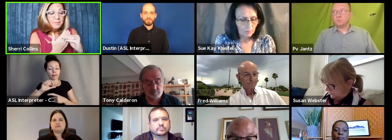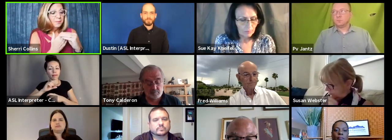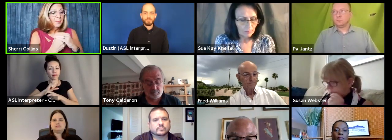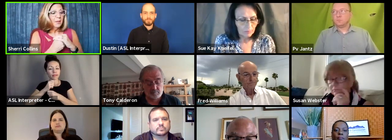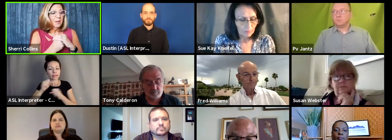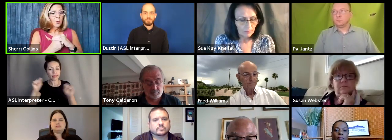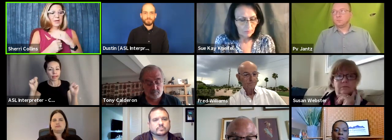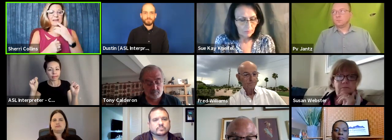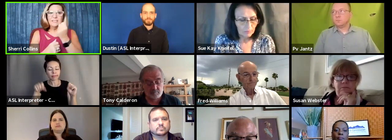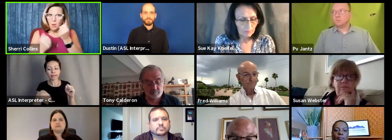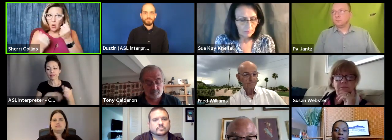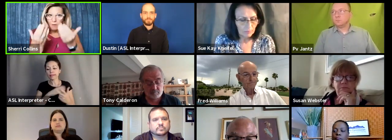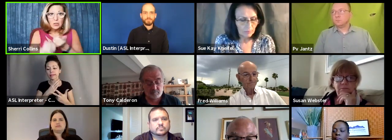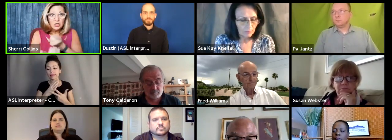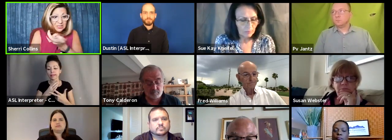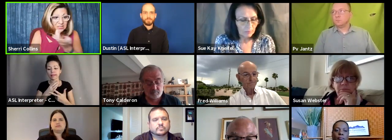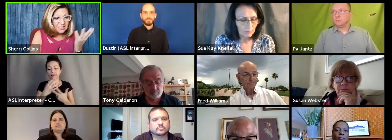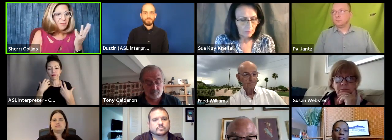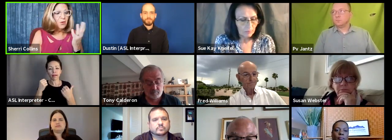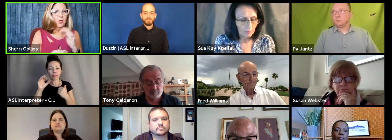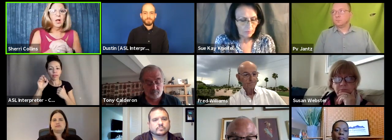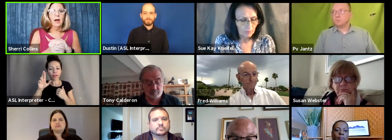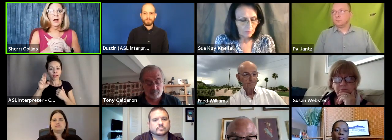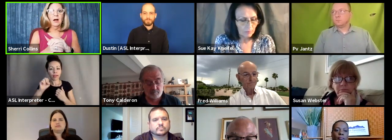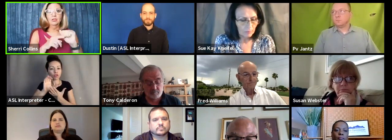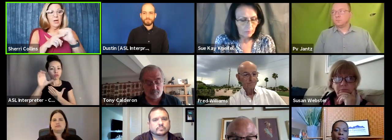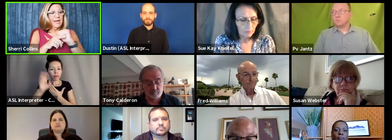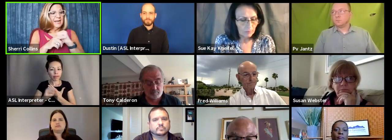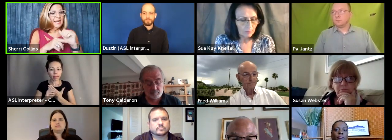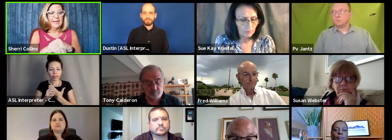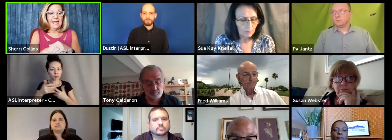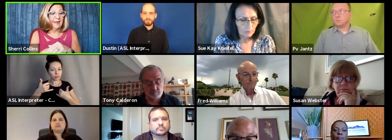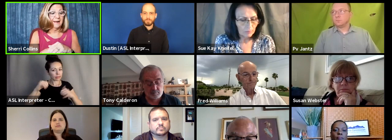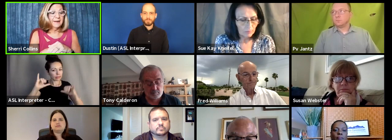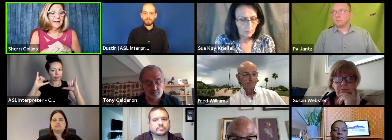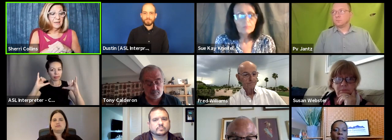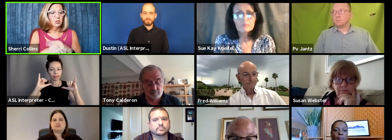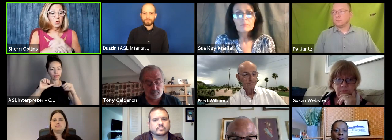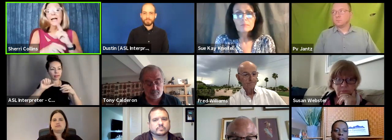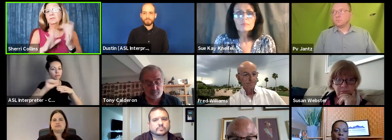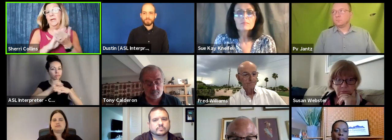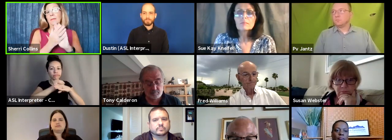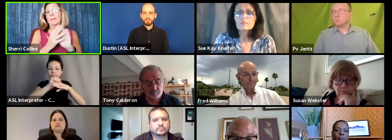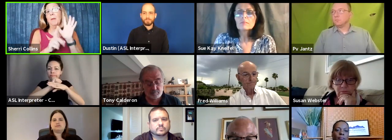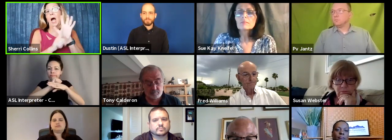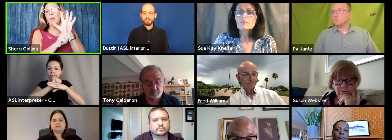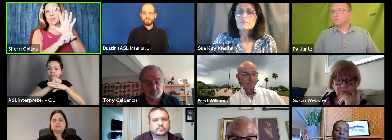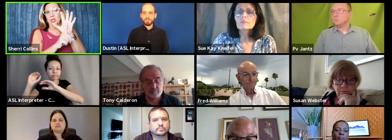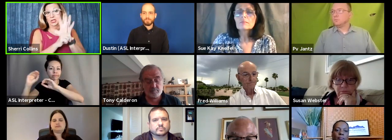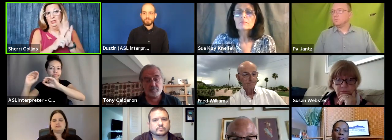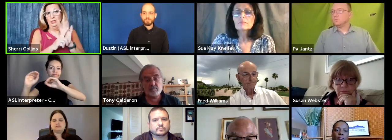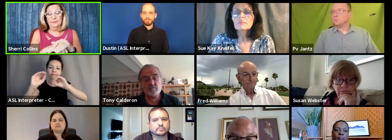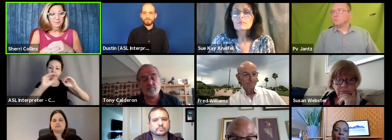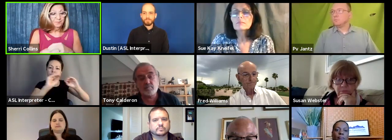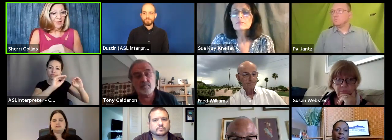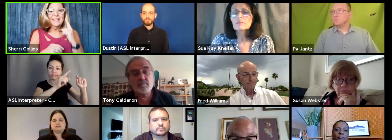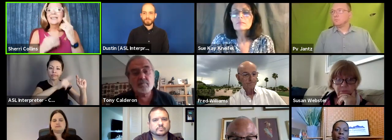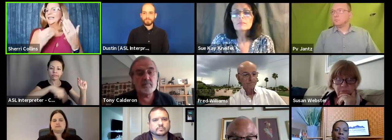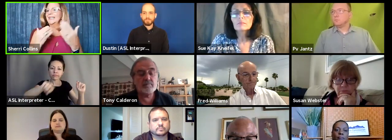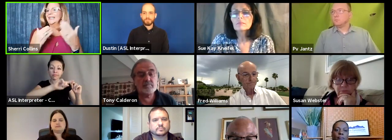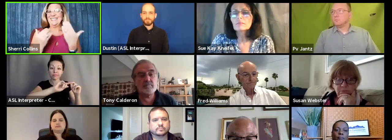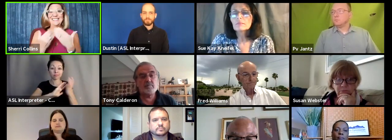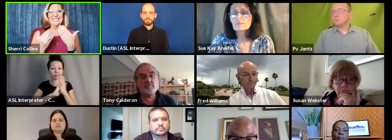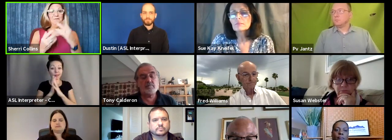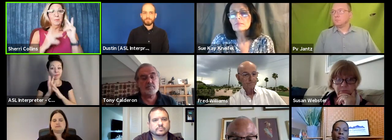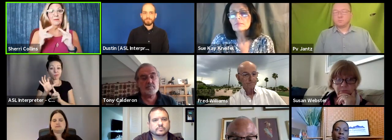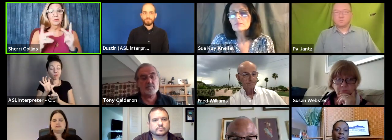curriculum. We have offered several training, and so that's becoming popular. I think